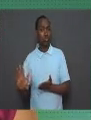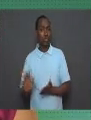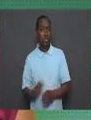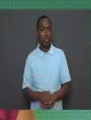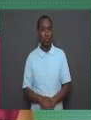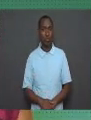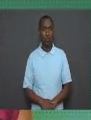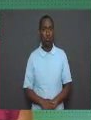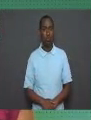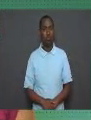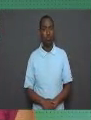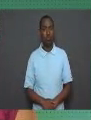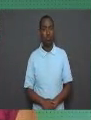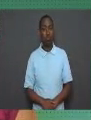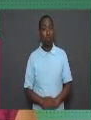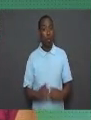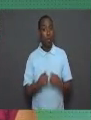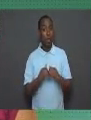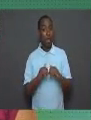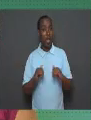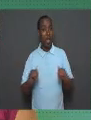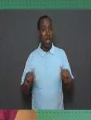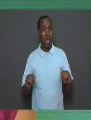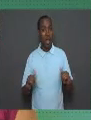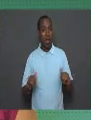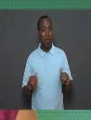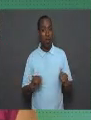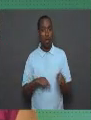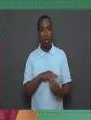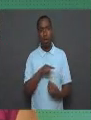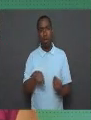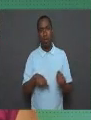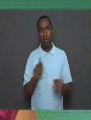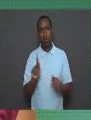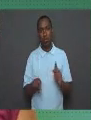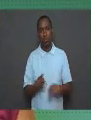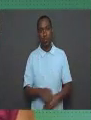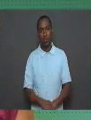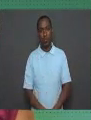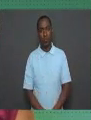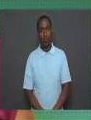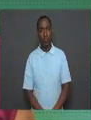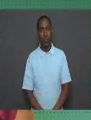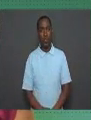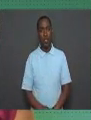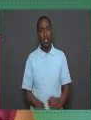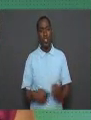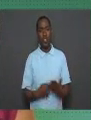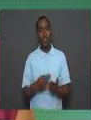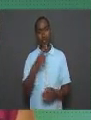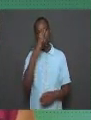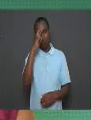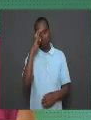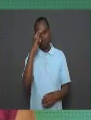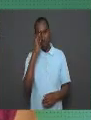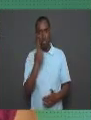or are isolated within their communities. The reason for this,